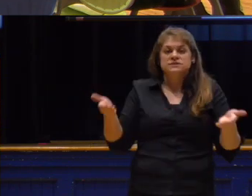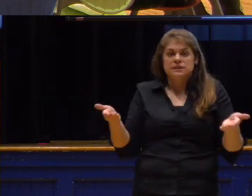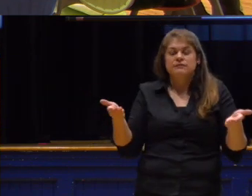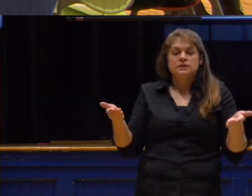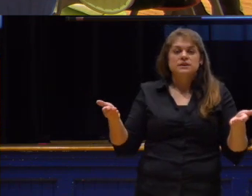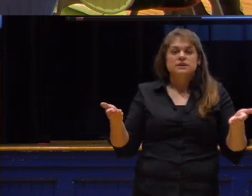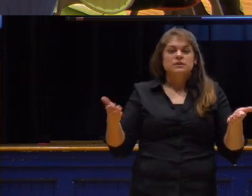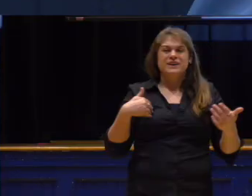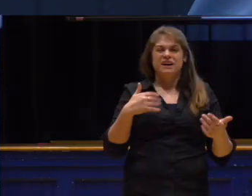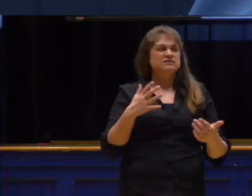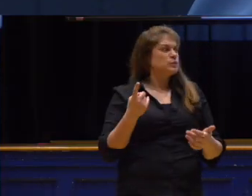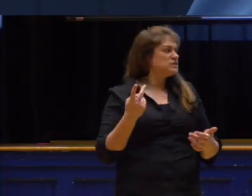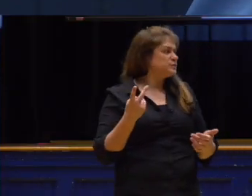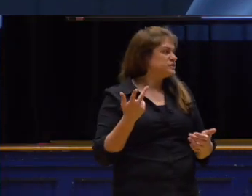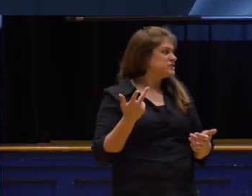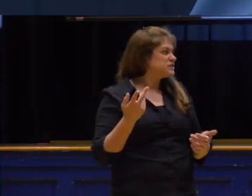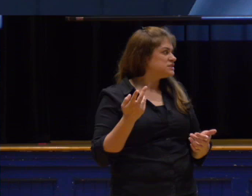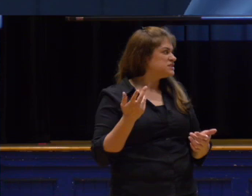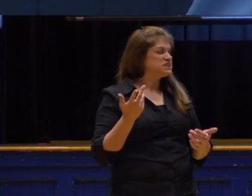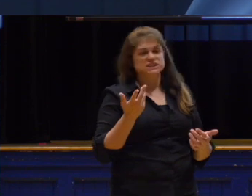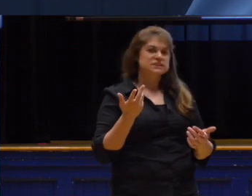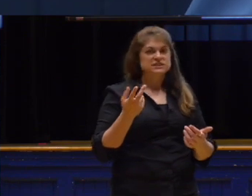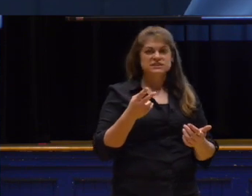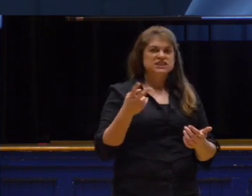our stuff, we have two